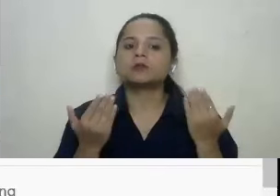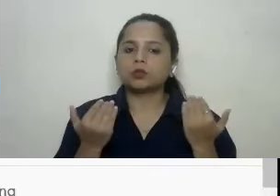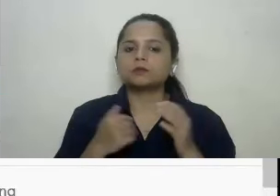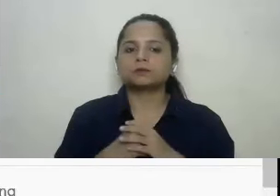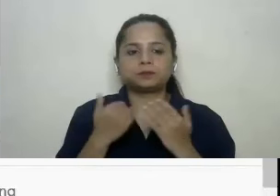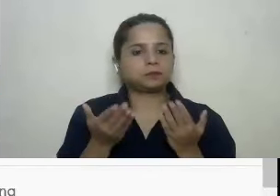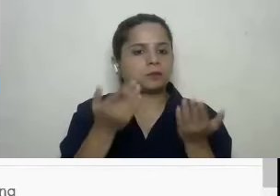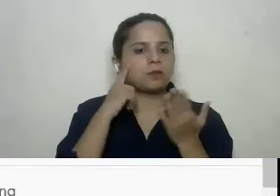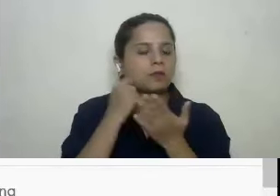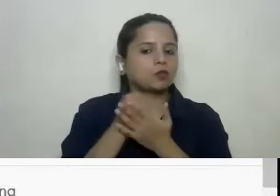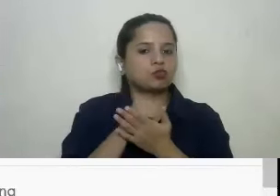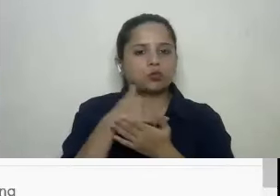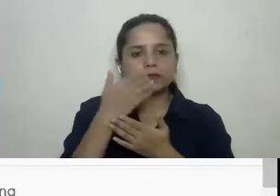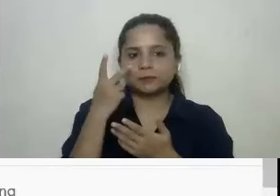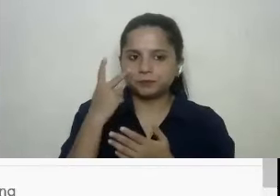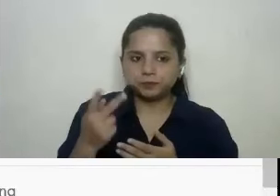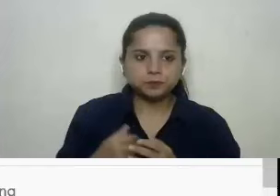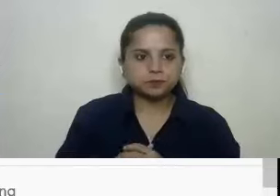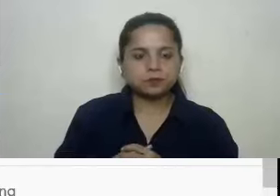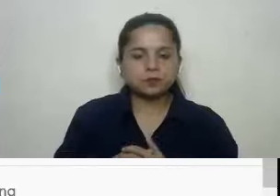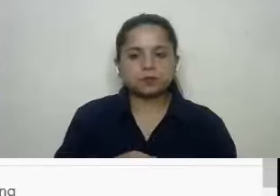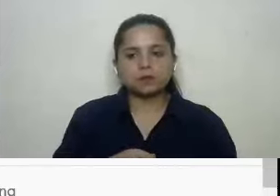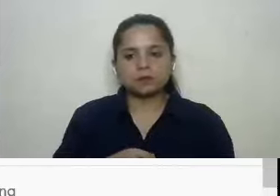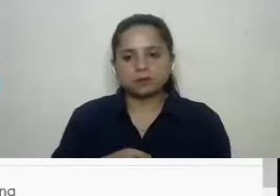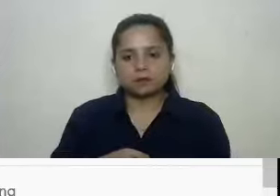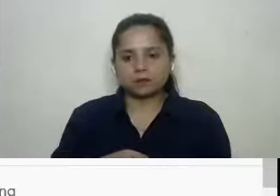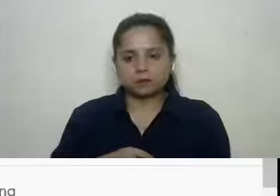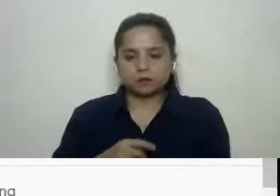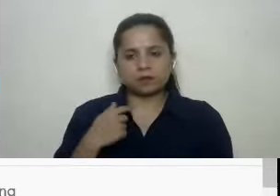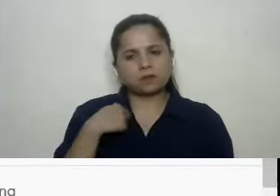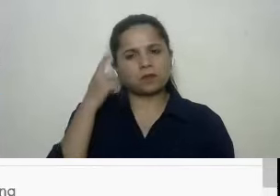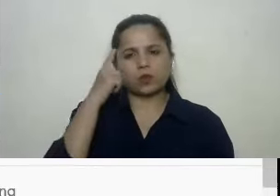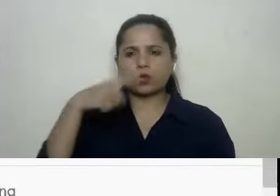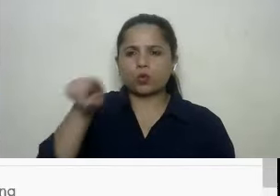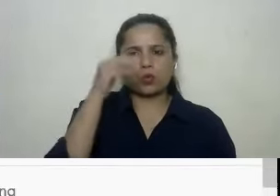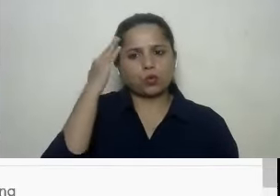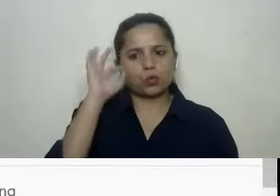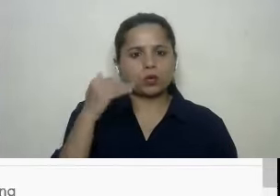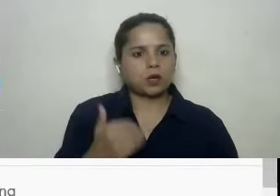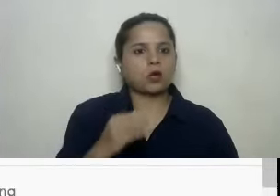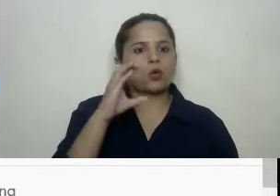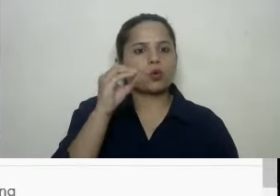go to the next one. And I'm sure everyone knows that we go to